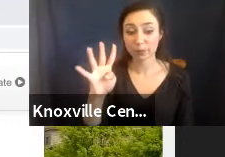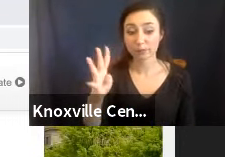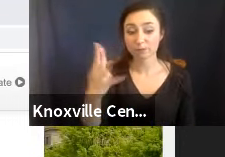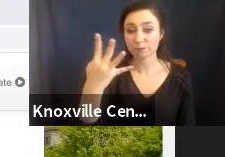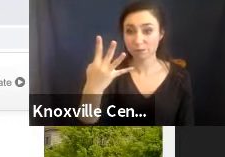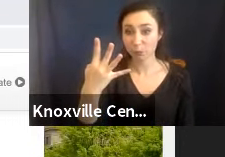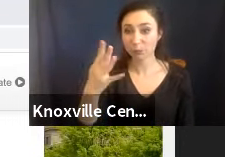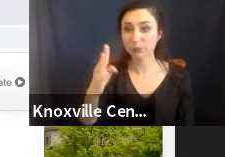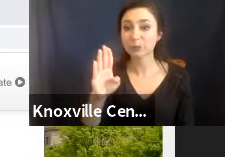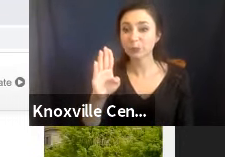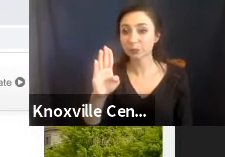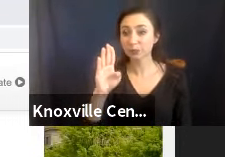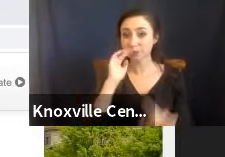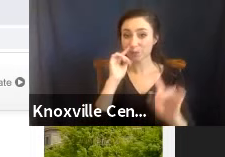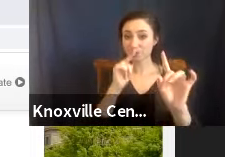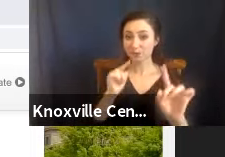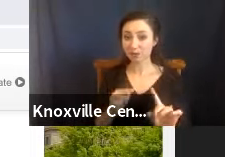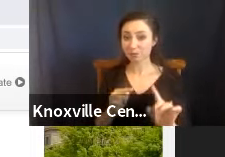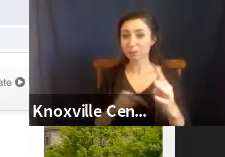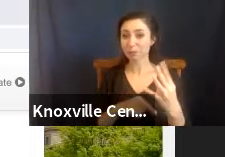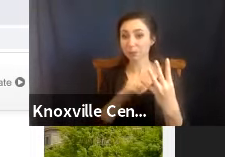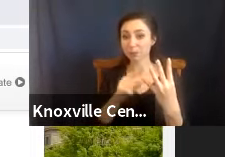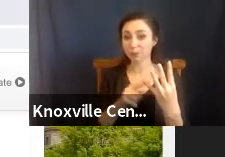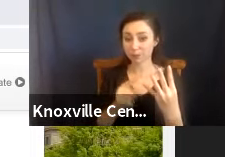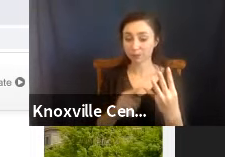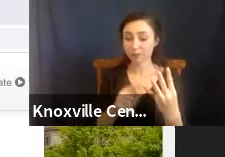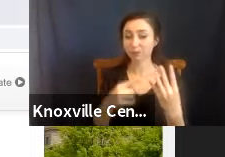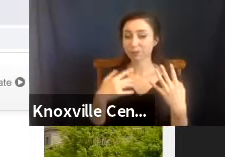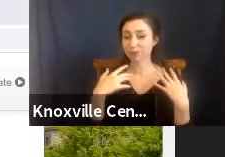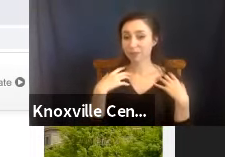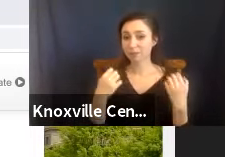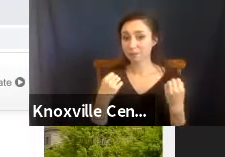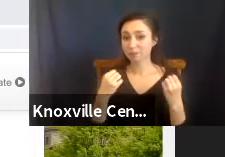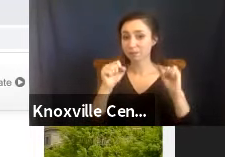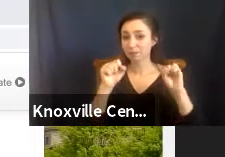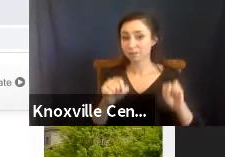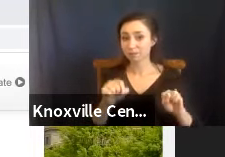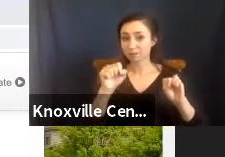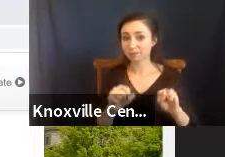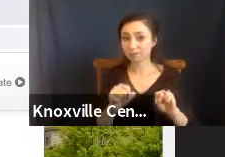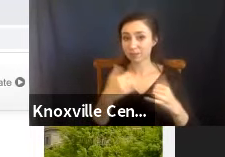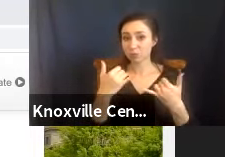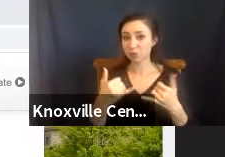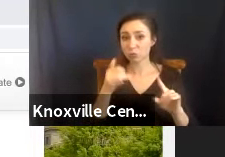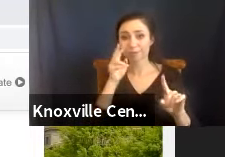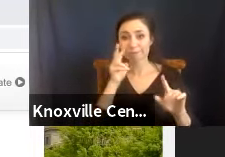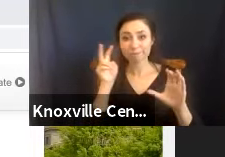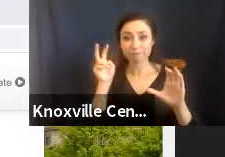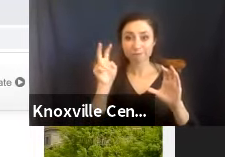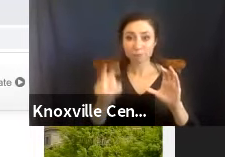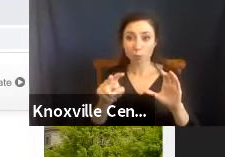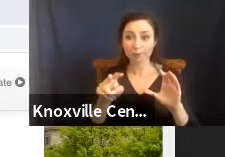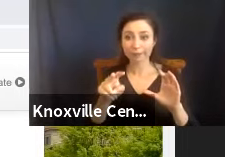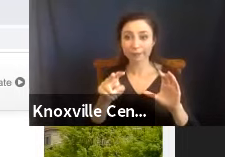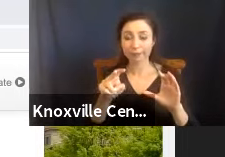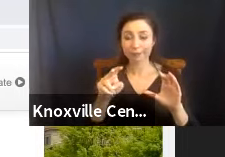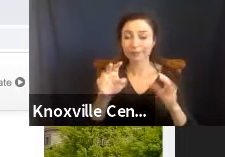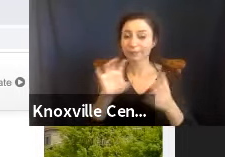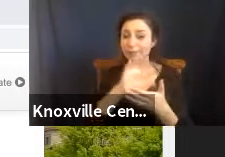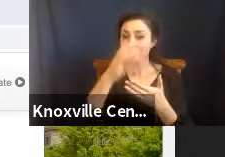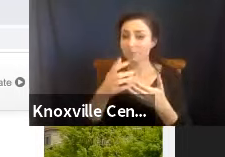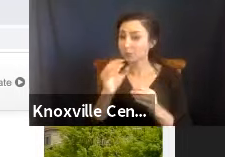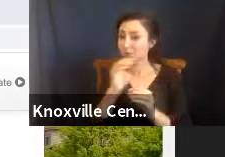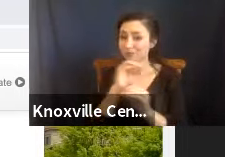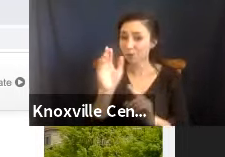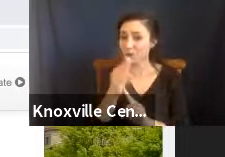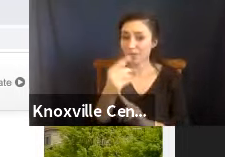benchmark, healthcare system capabilities remain within current and forecasted capacity. We saw no flags regarding hospitalizations